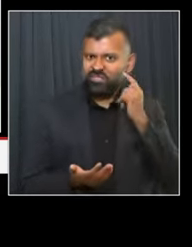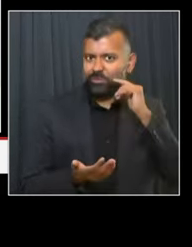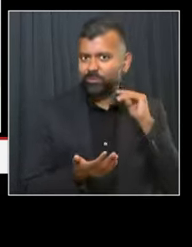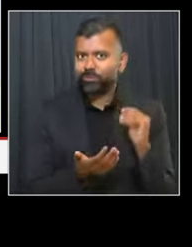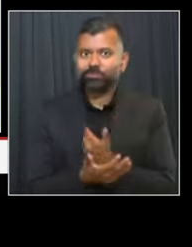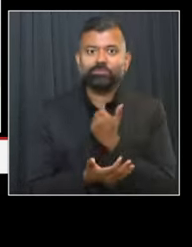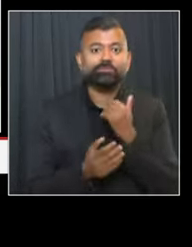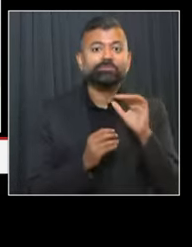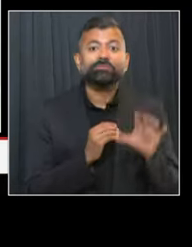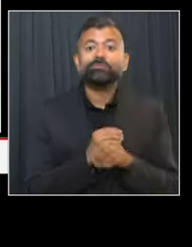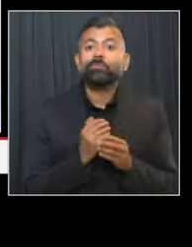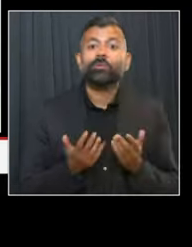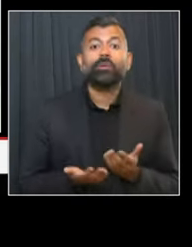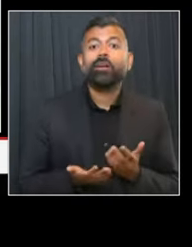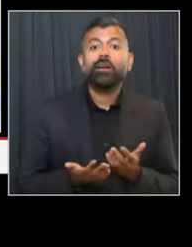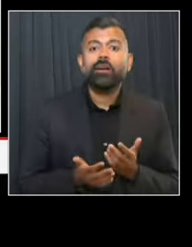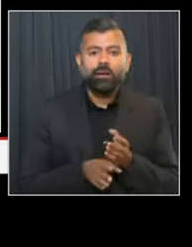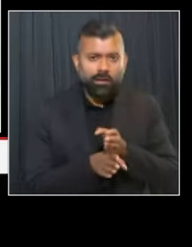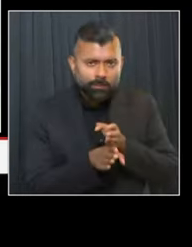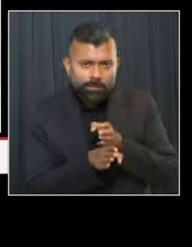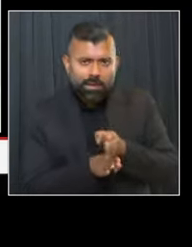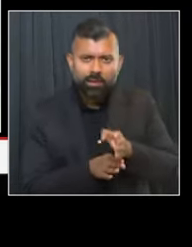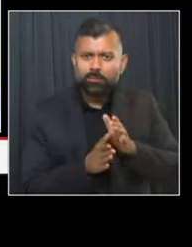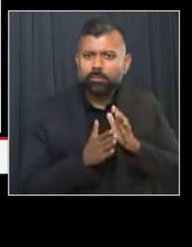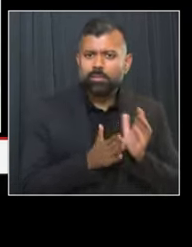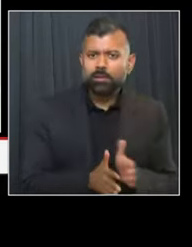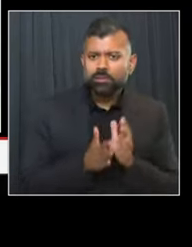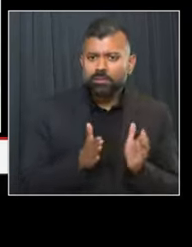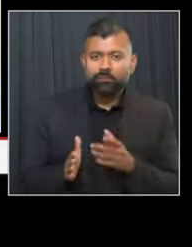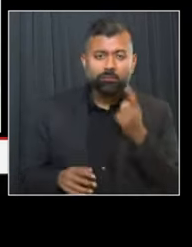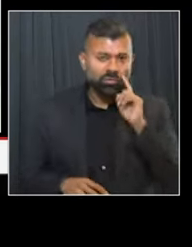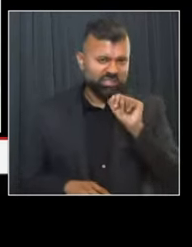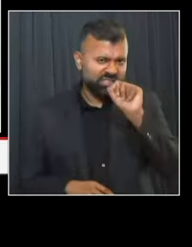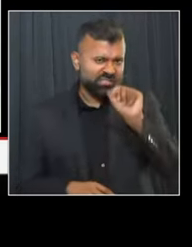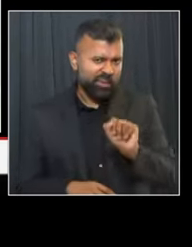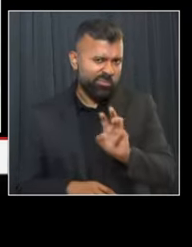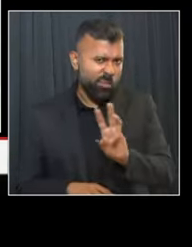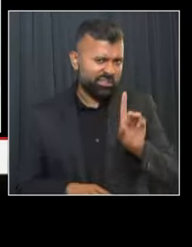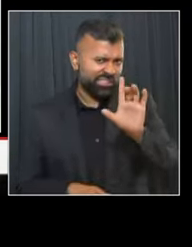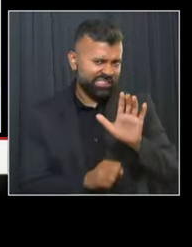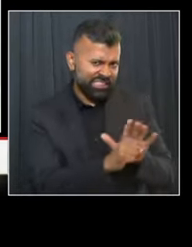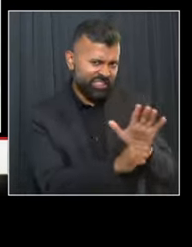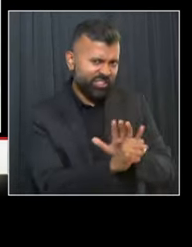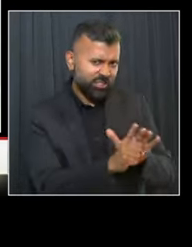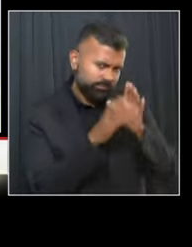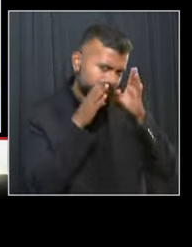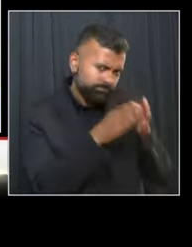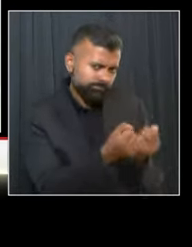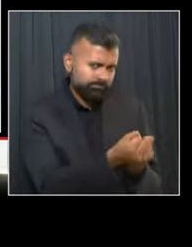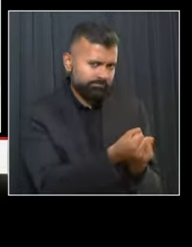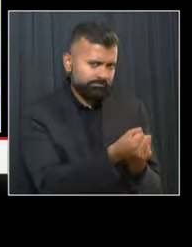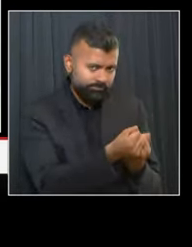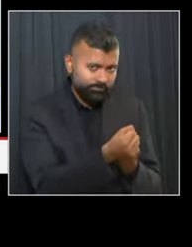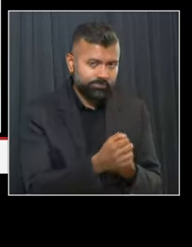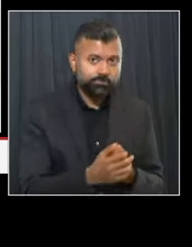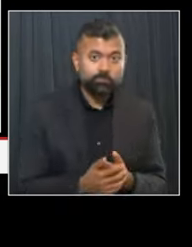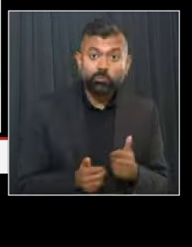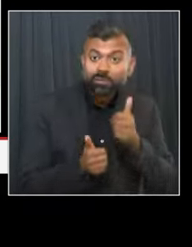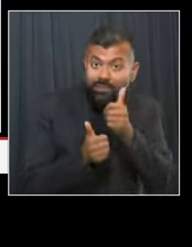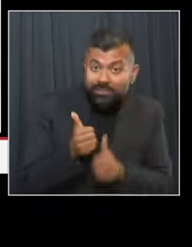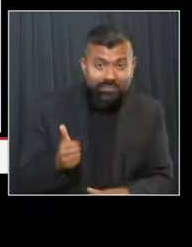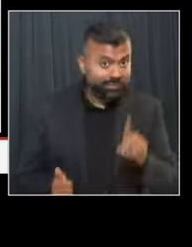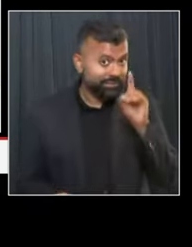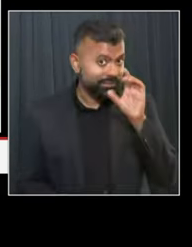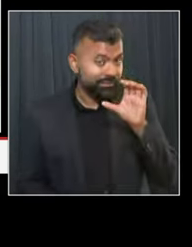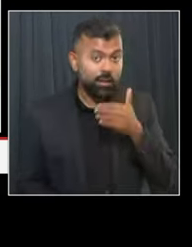DC. Citywide, we're looking at retail, and every ward council member has talked to me about retail. We